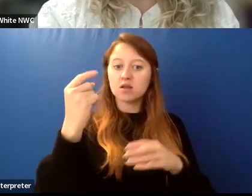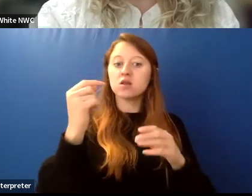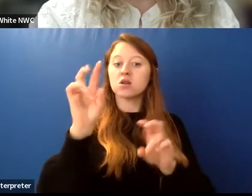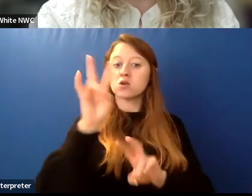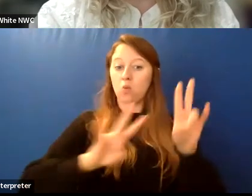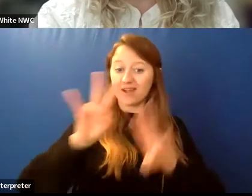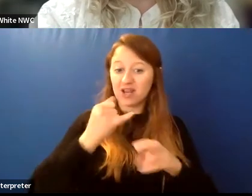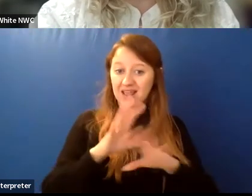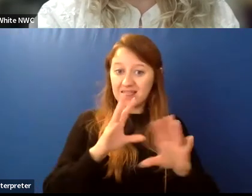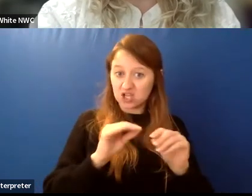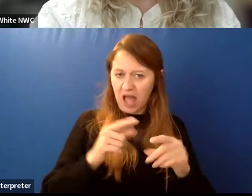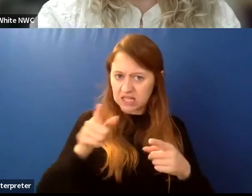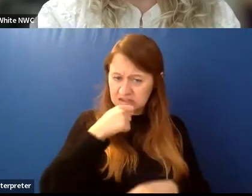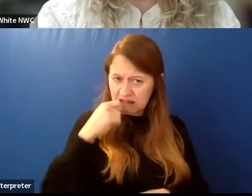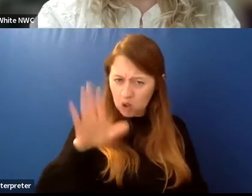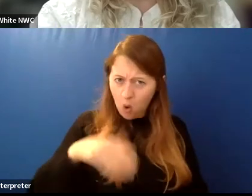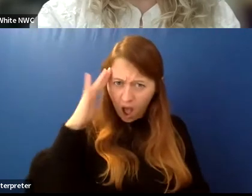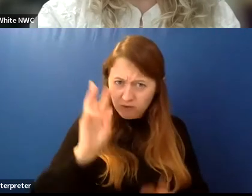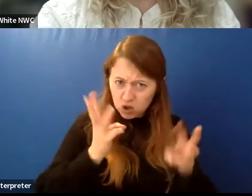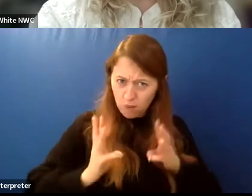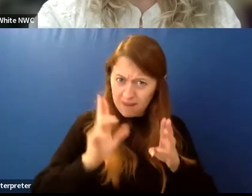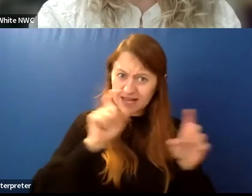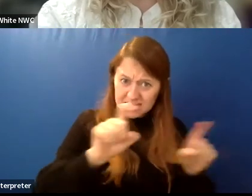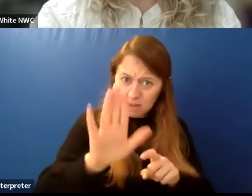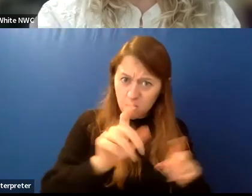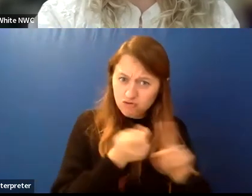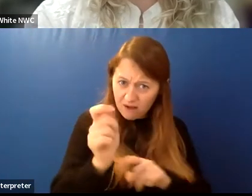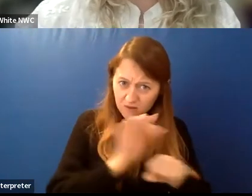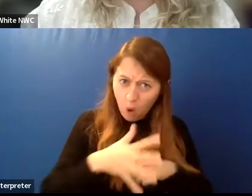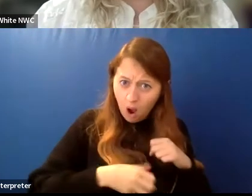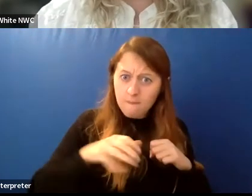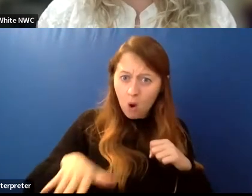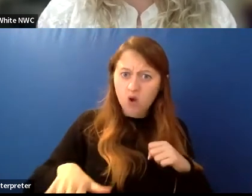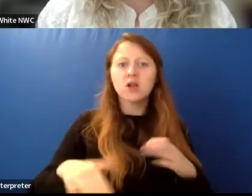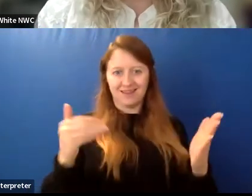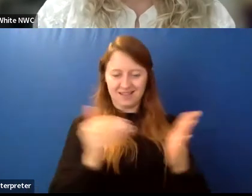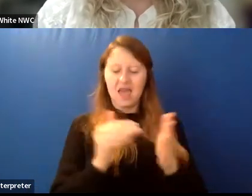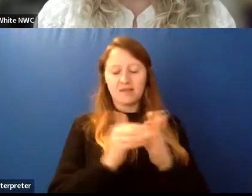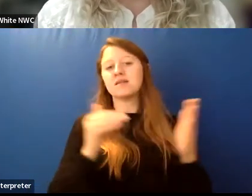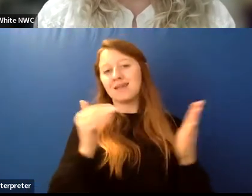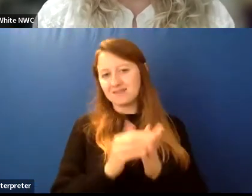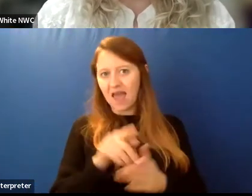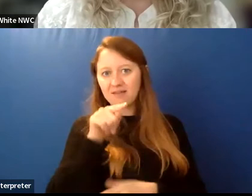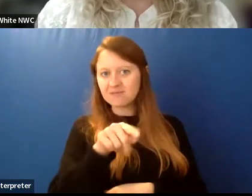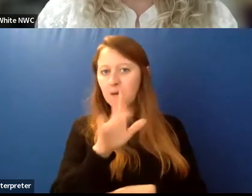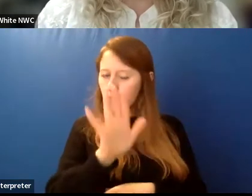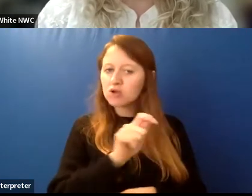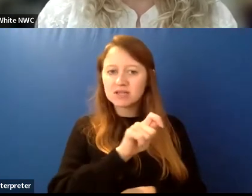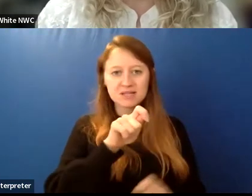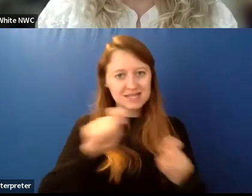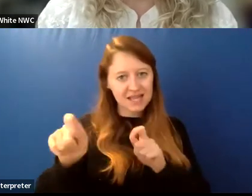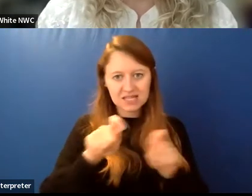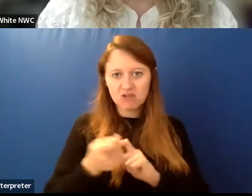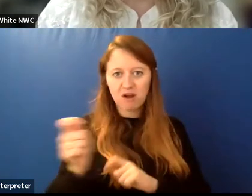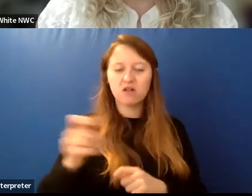The answer is very much so. Yes, they are. The second group of people is people who've